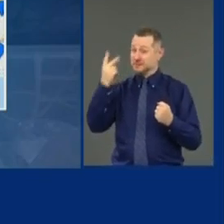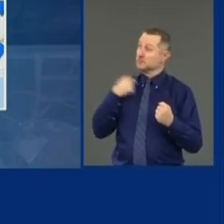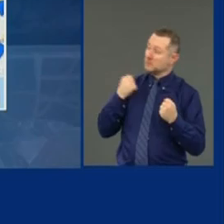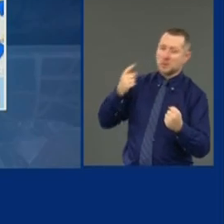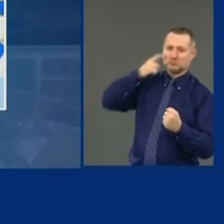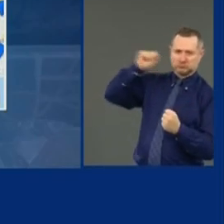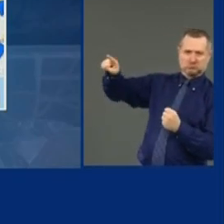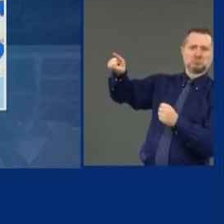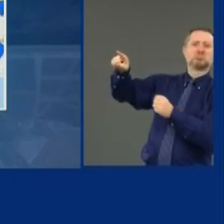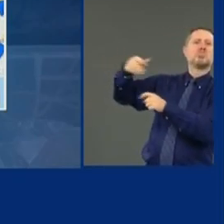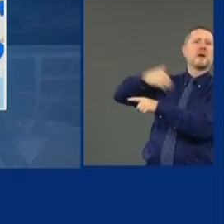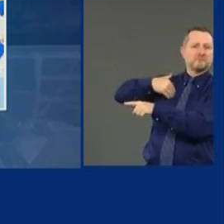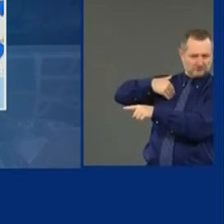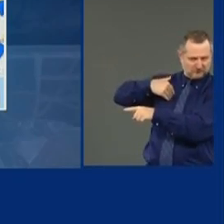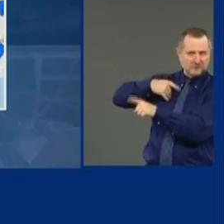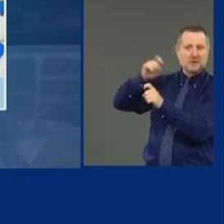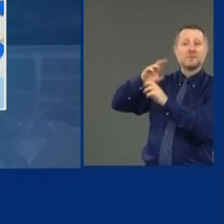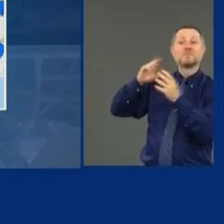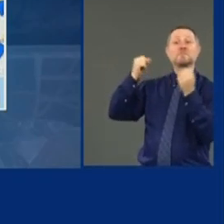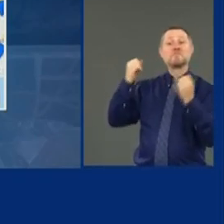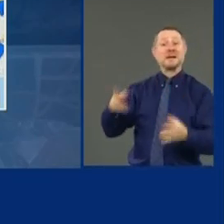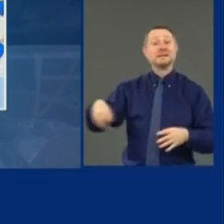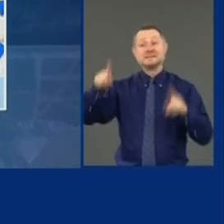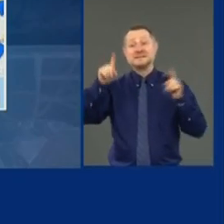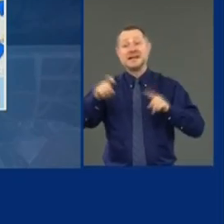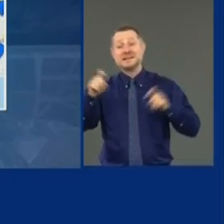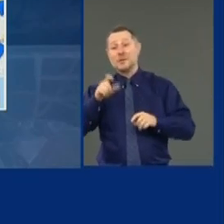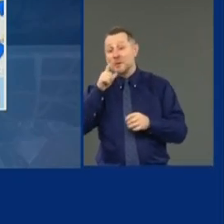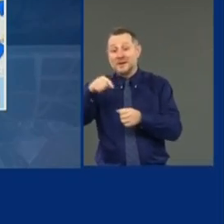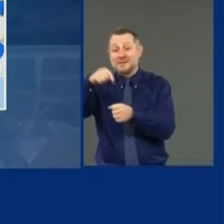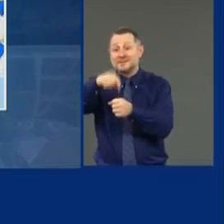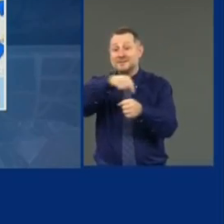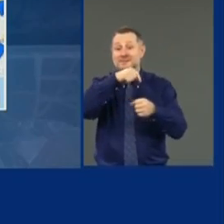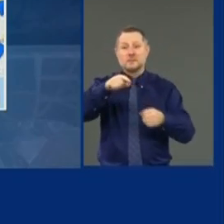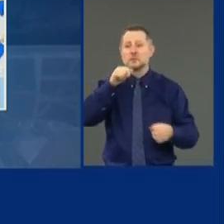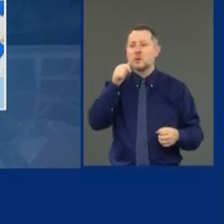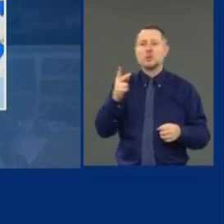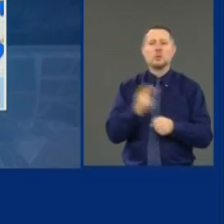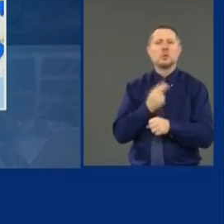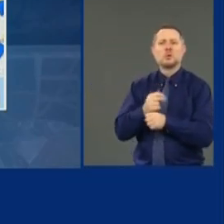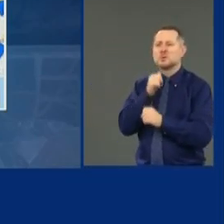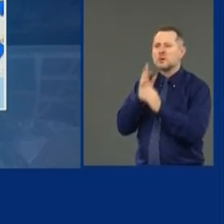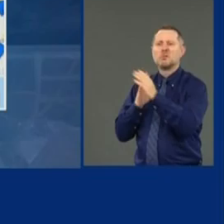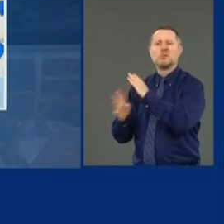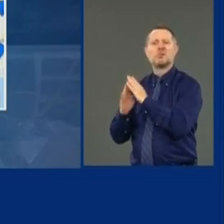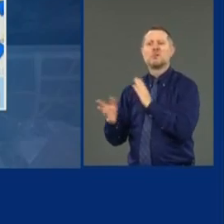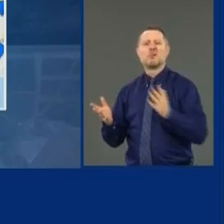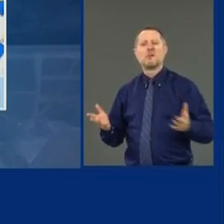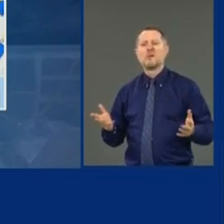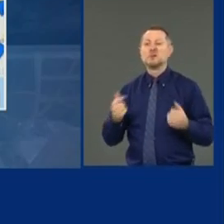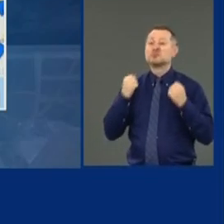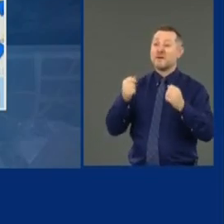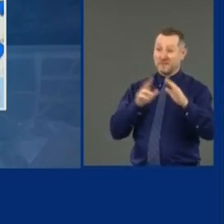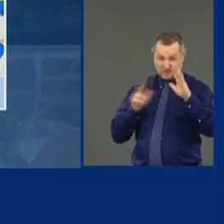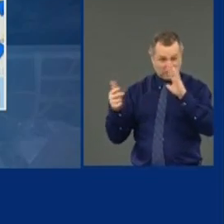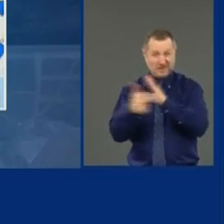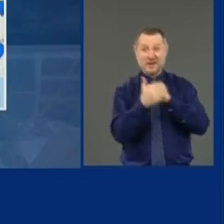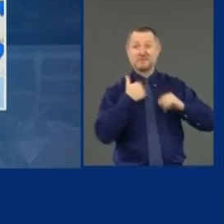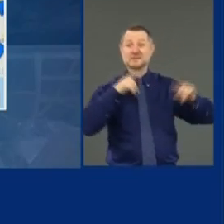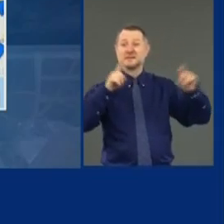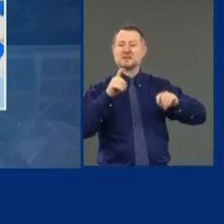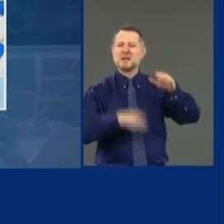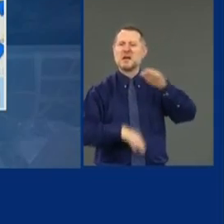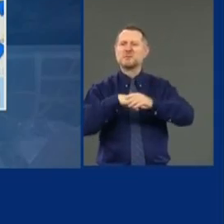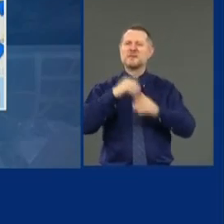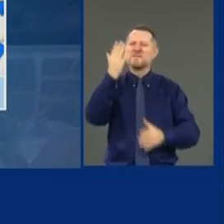testing sites are underused. We have testing sites, drive-through sites, that can do 15,000 tests a day. They're only doing 5,000 tests a